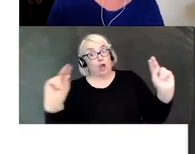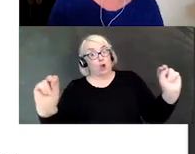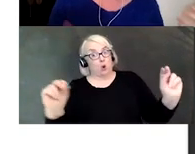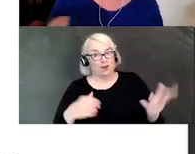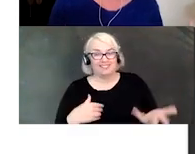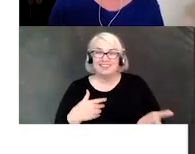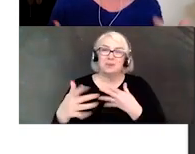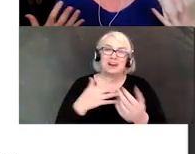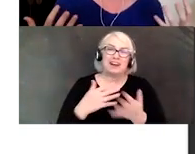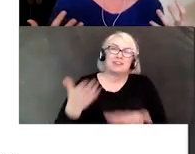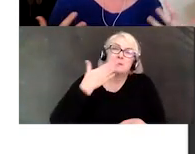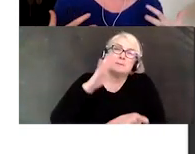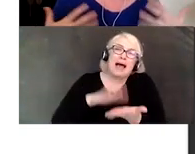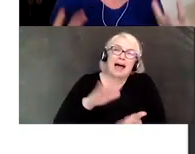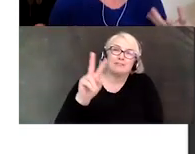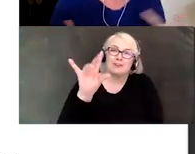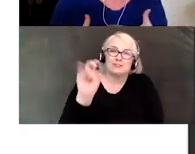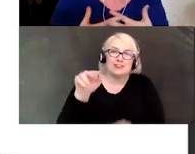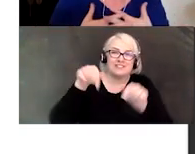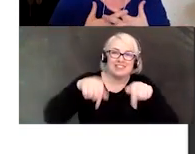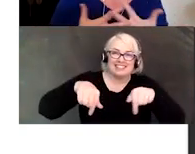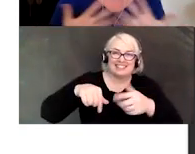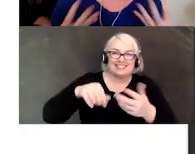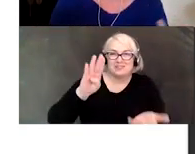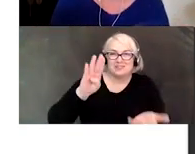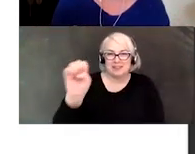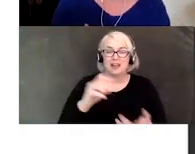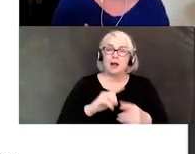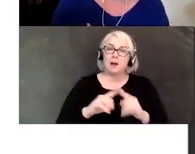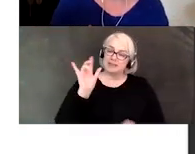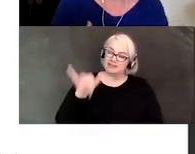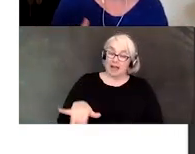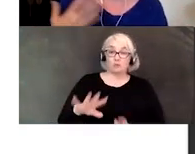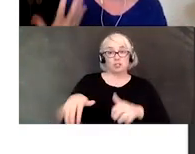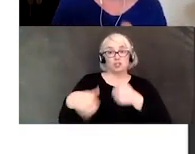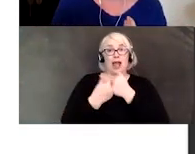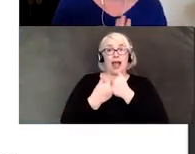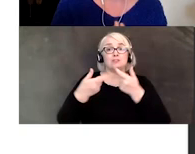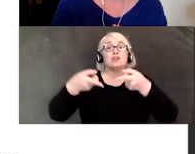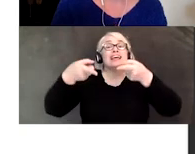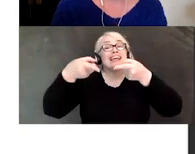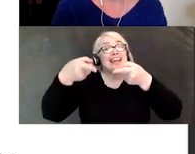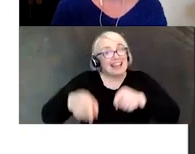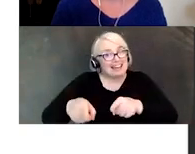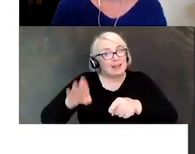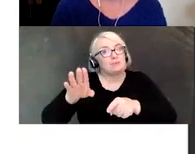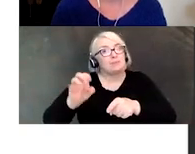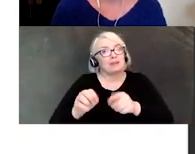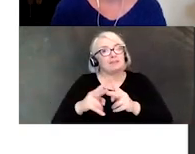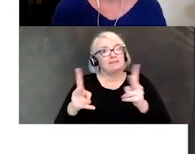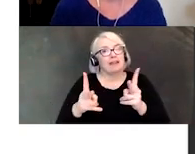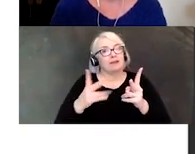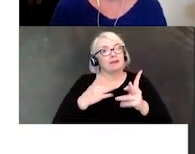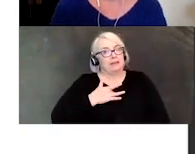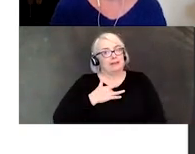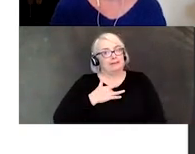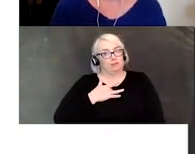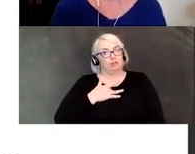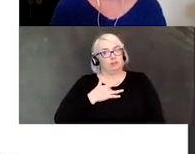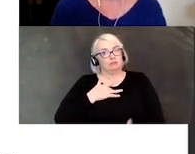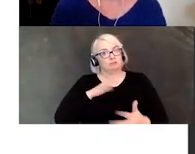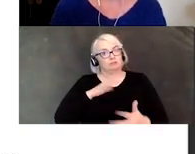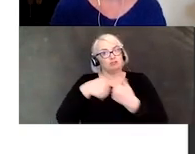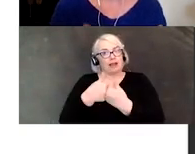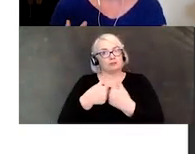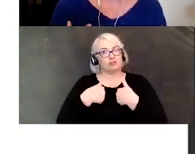um, was, you know, a challenge that ended up being a very meaningful challenge to me. And then the other thing I will say is that like this